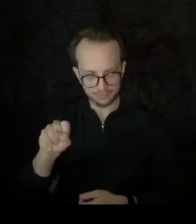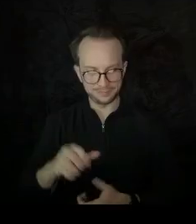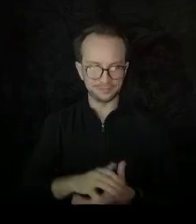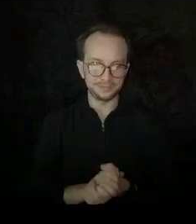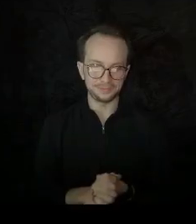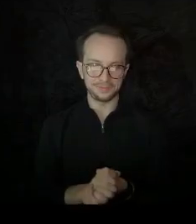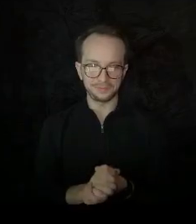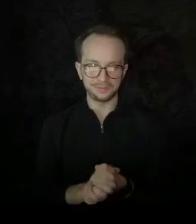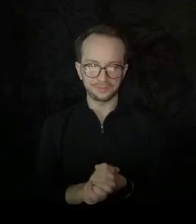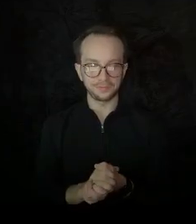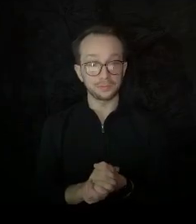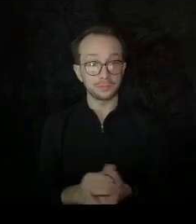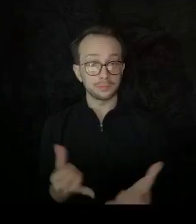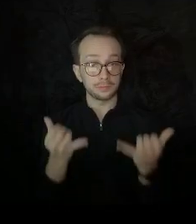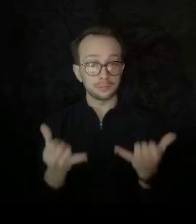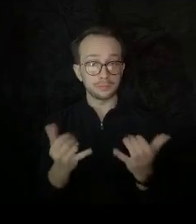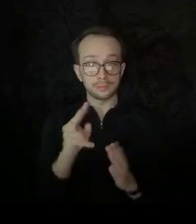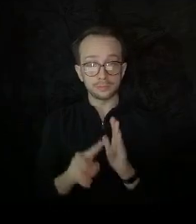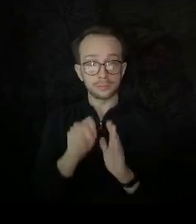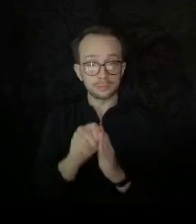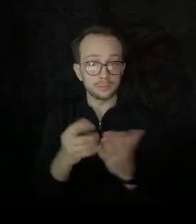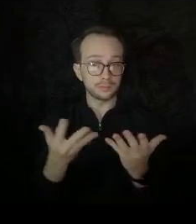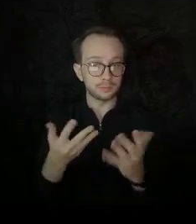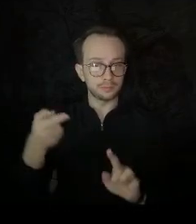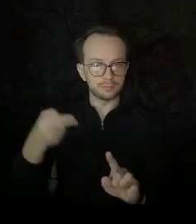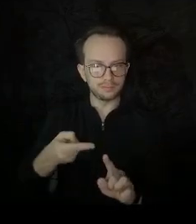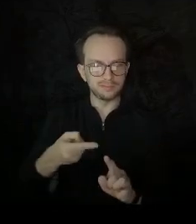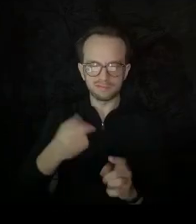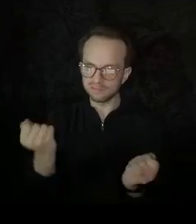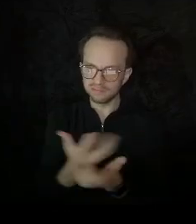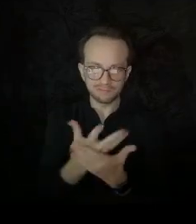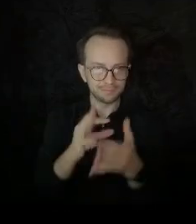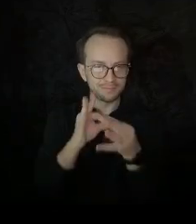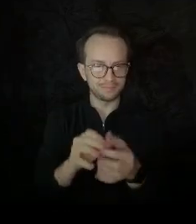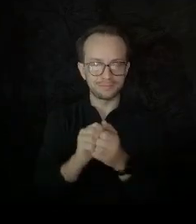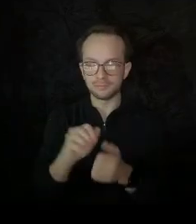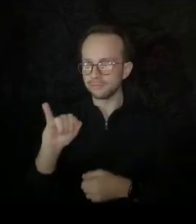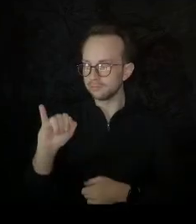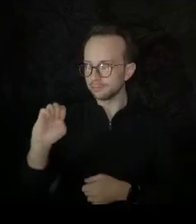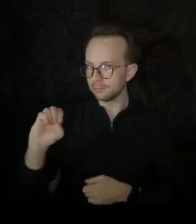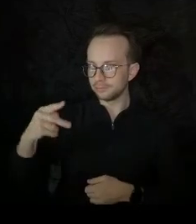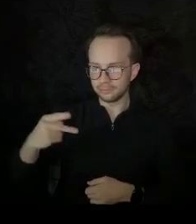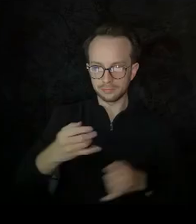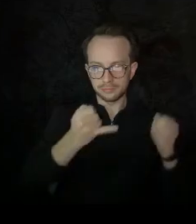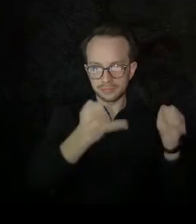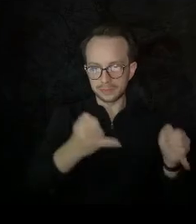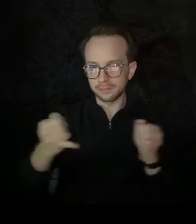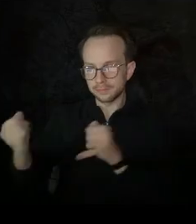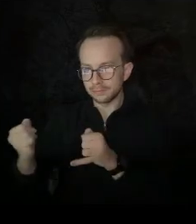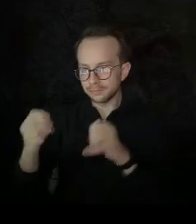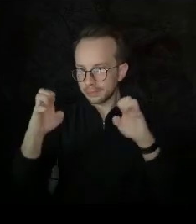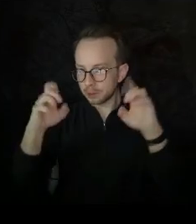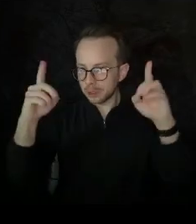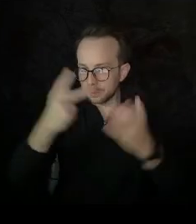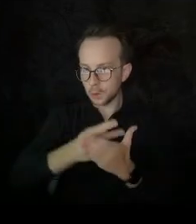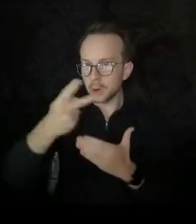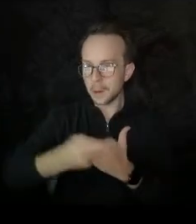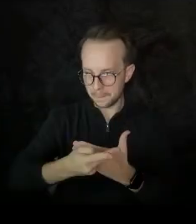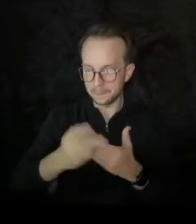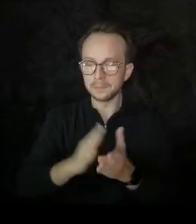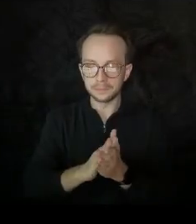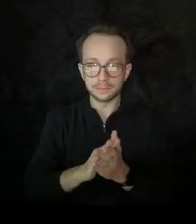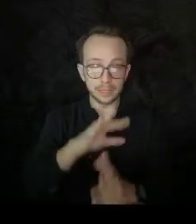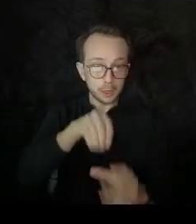In this episode, we will discuss all things IEP, the Individual Education Program, including its